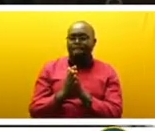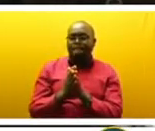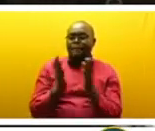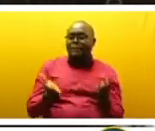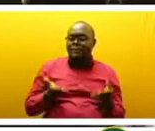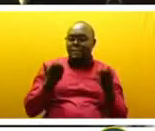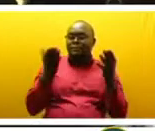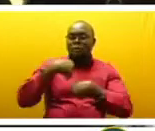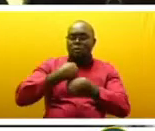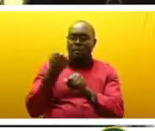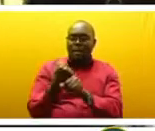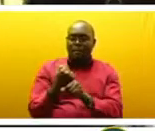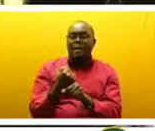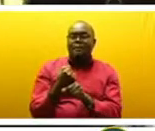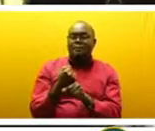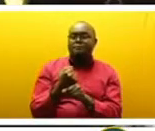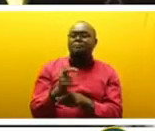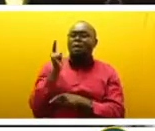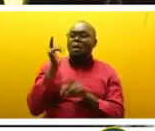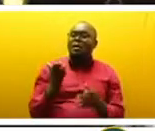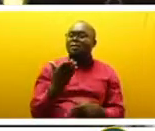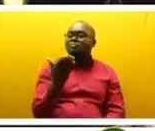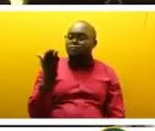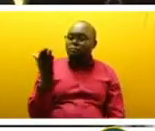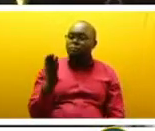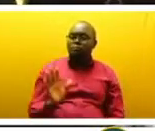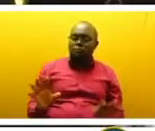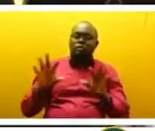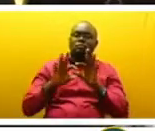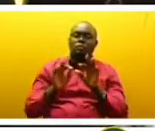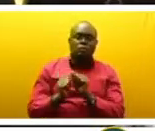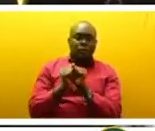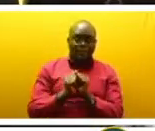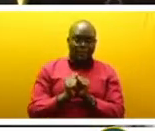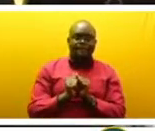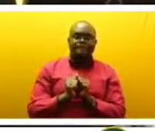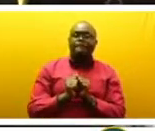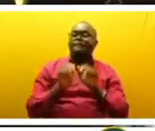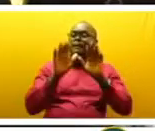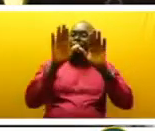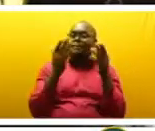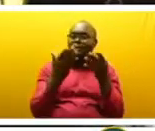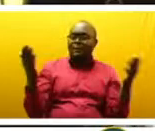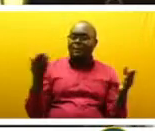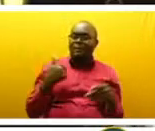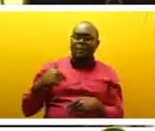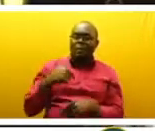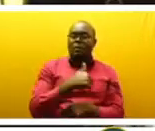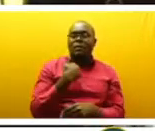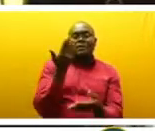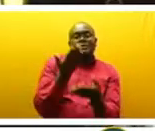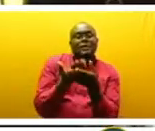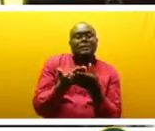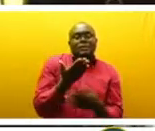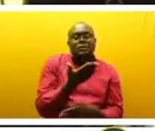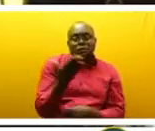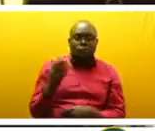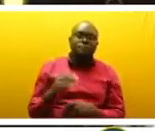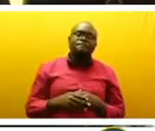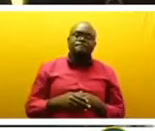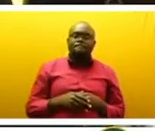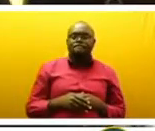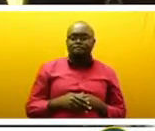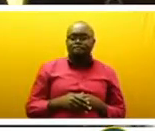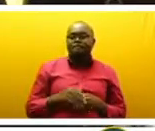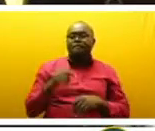submissions made by my learned senior counsels here, the important thing that we want to suggest to you, your ladyship, is